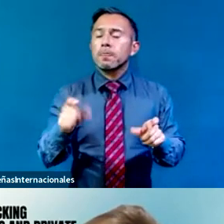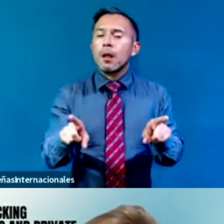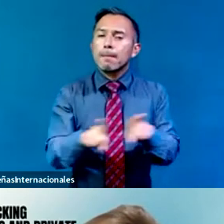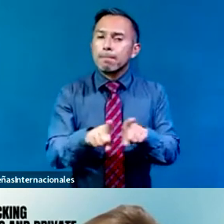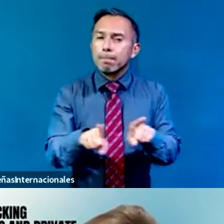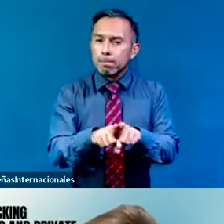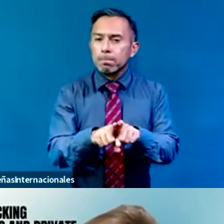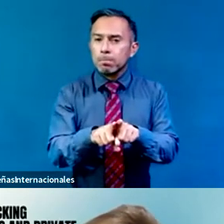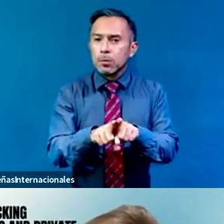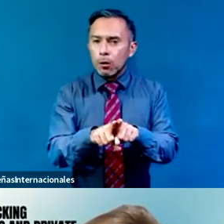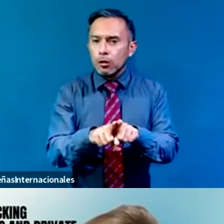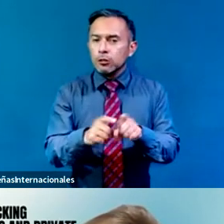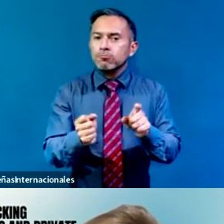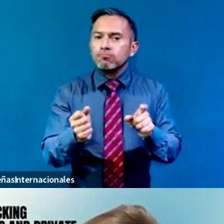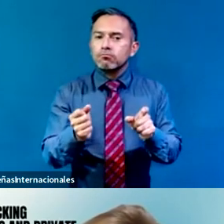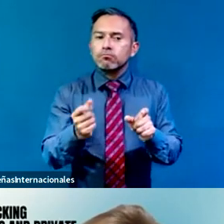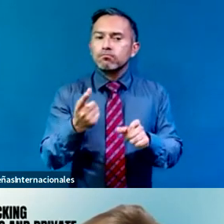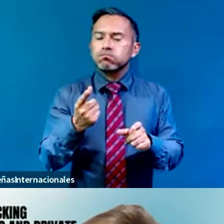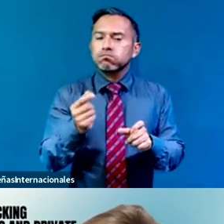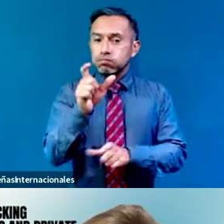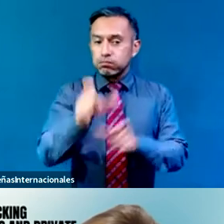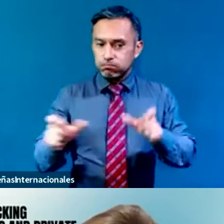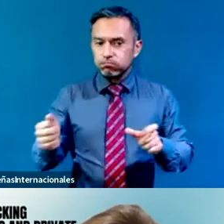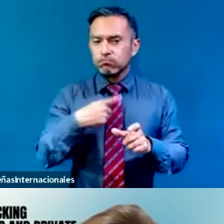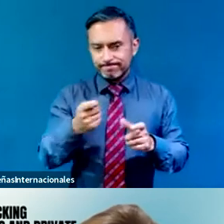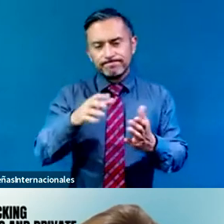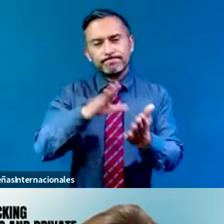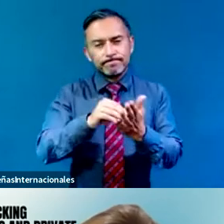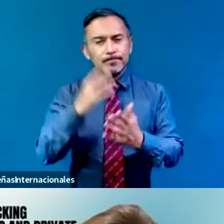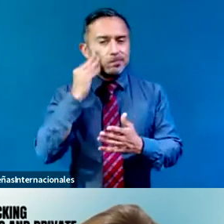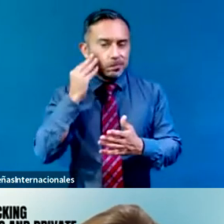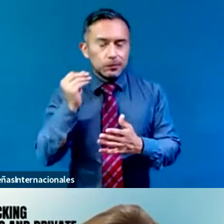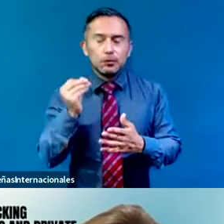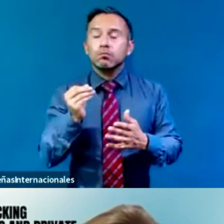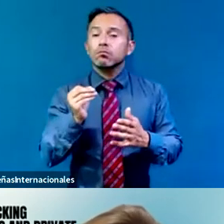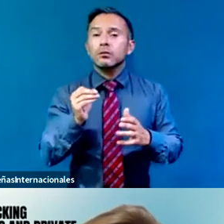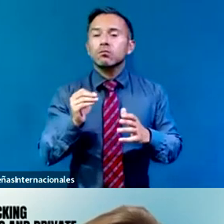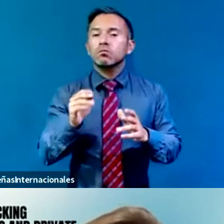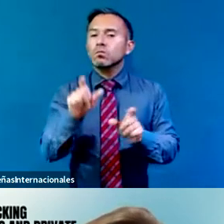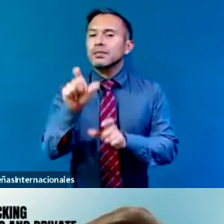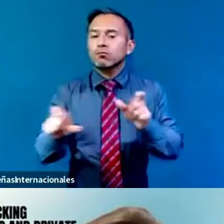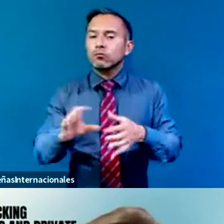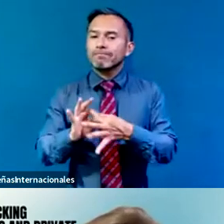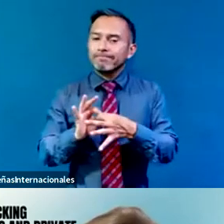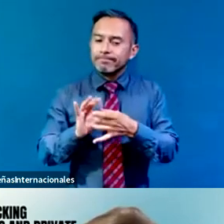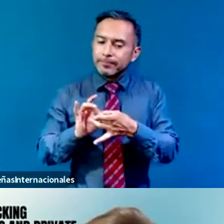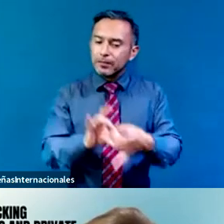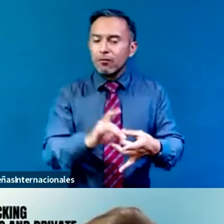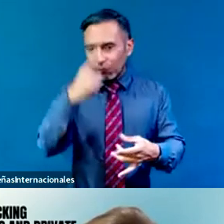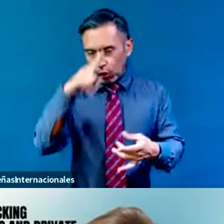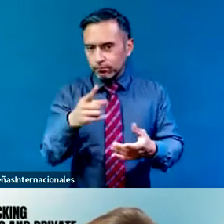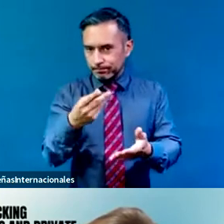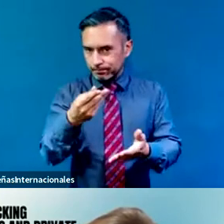PayPal's lessons learned, three that I'll offer are linked to the action on transforming the care economy. Lesson one: pay